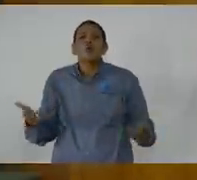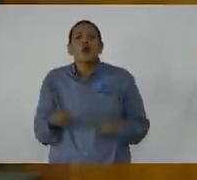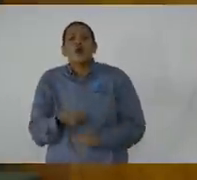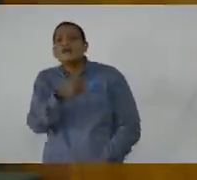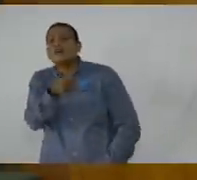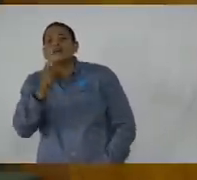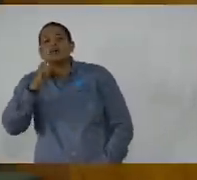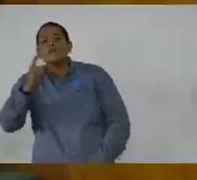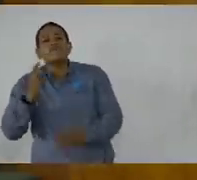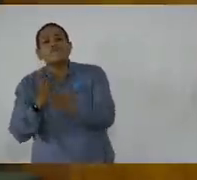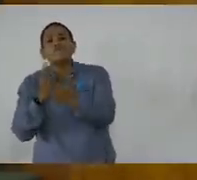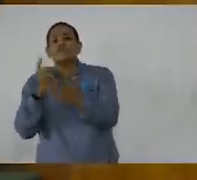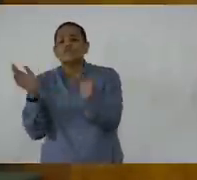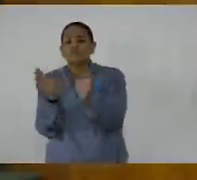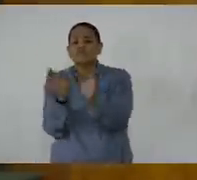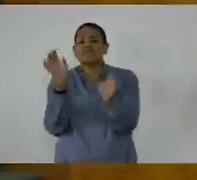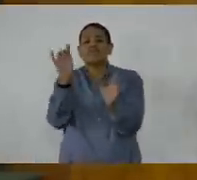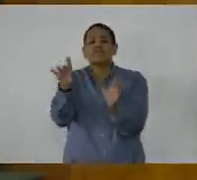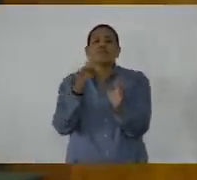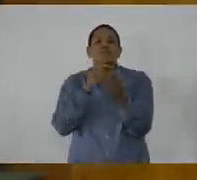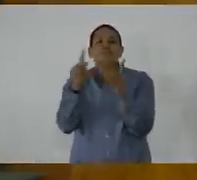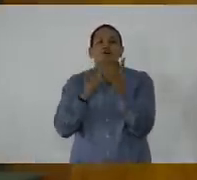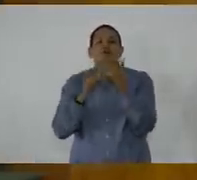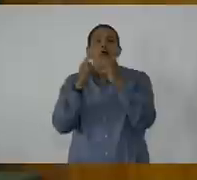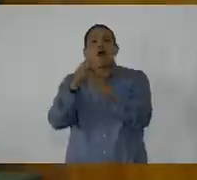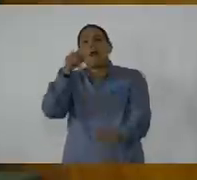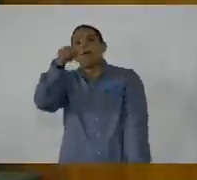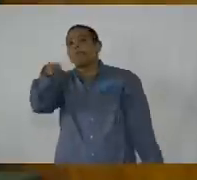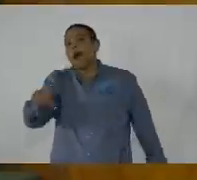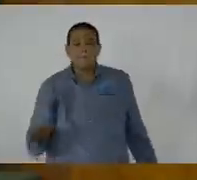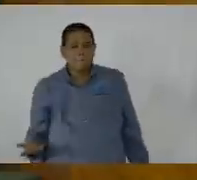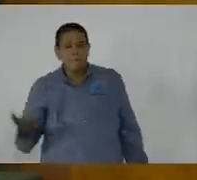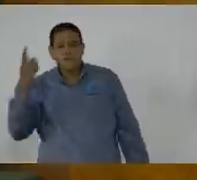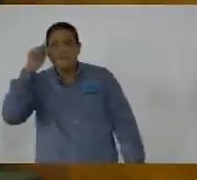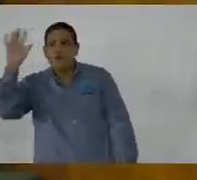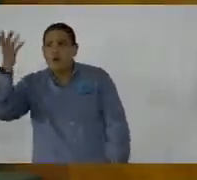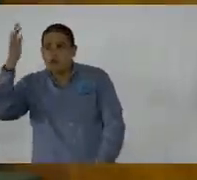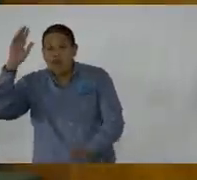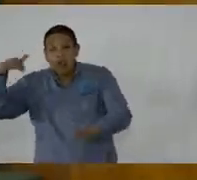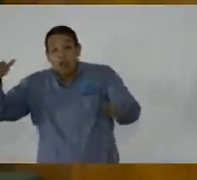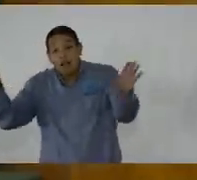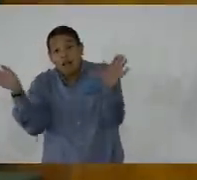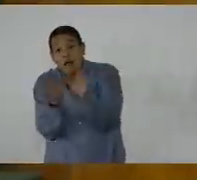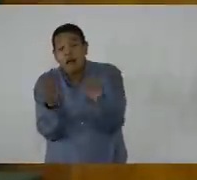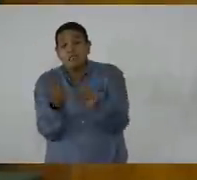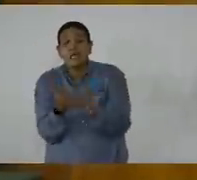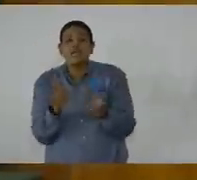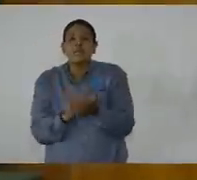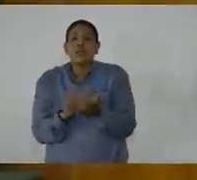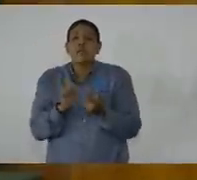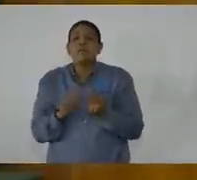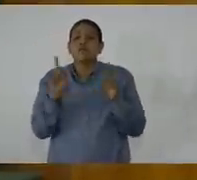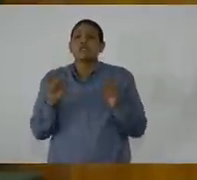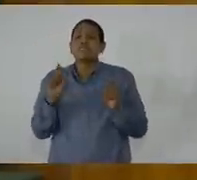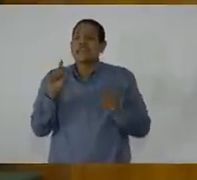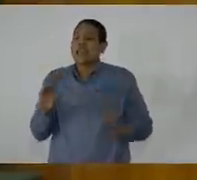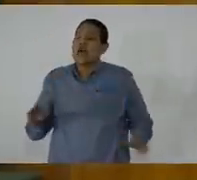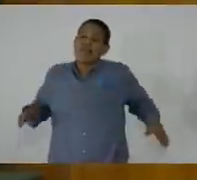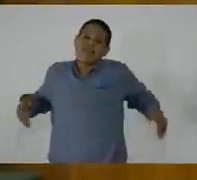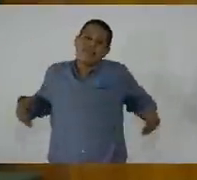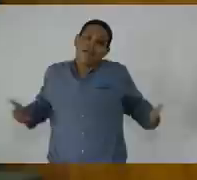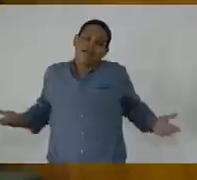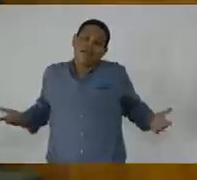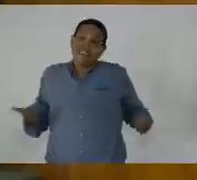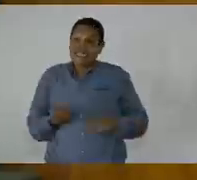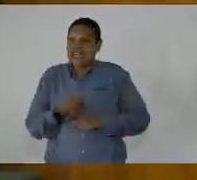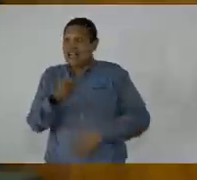a pre-accreditation program called PAP for unaccredited medical and testing laboratories